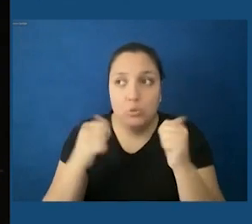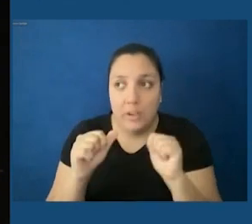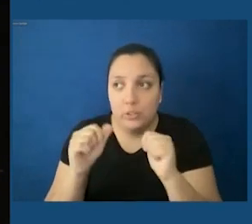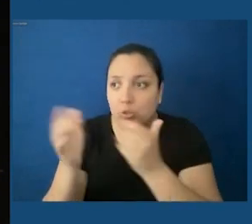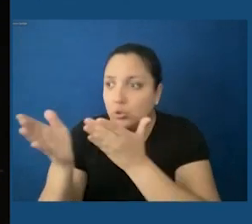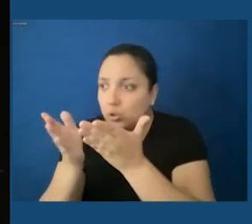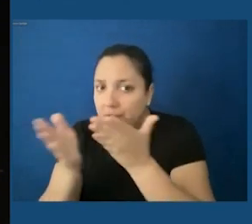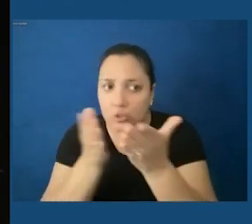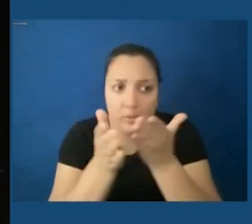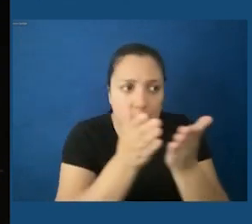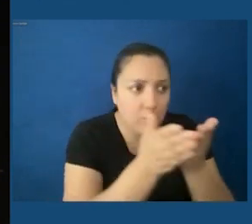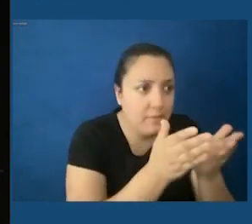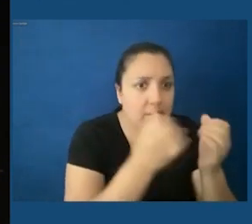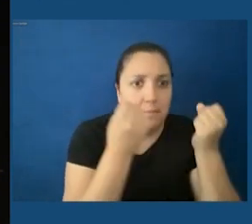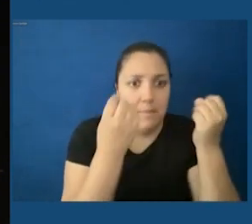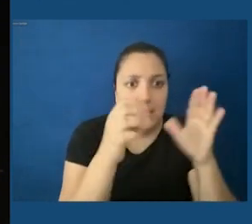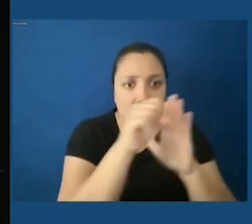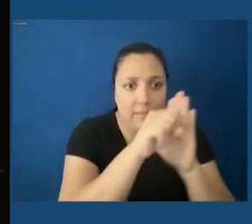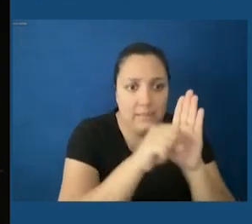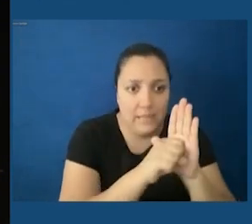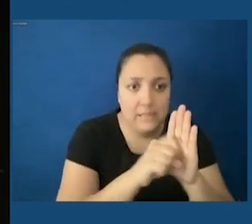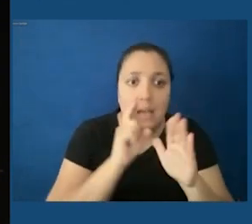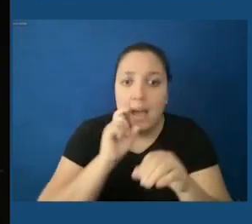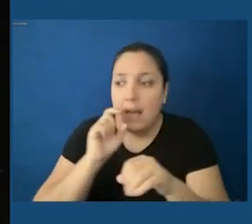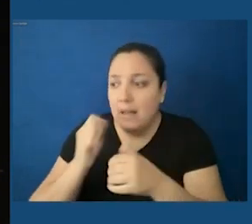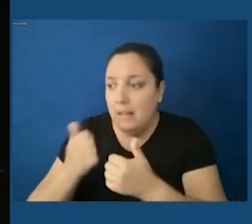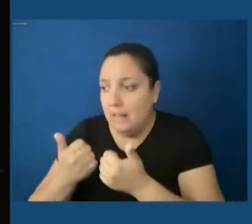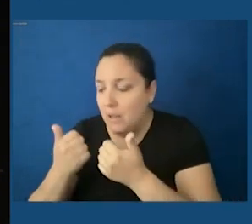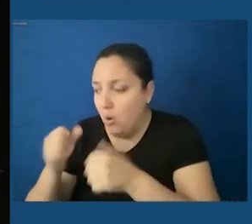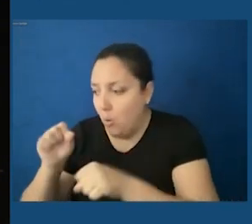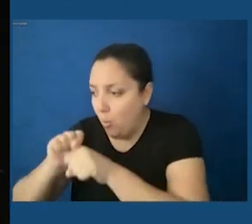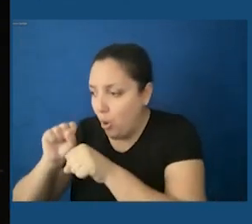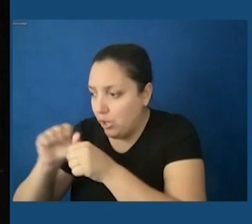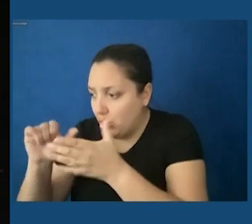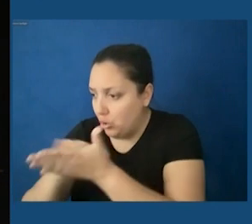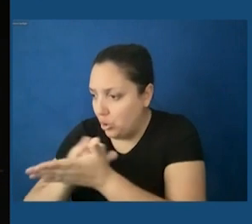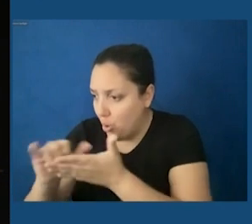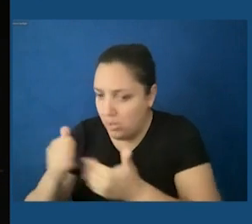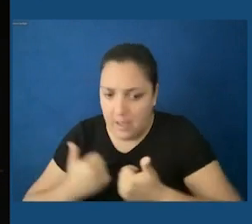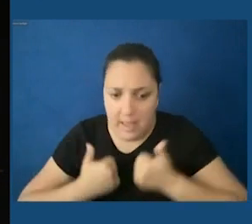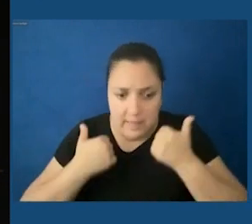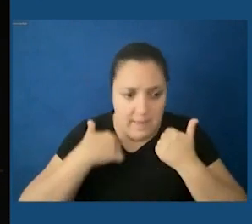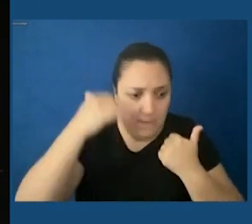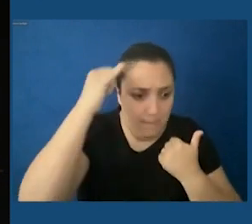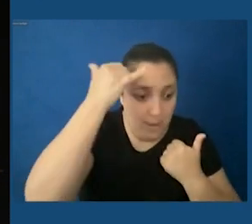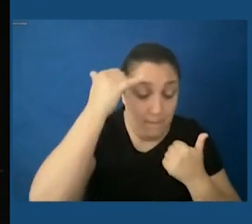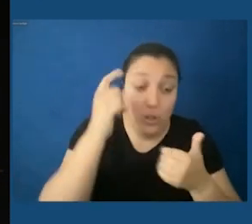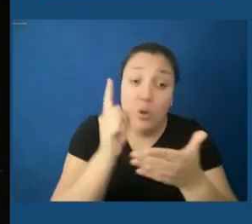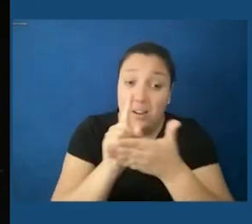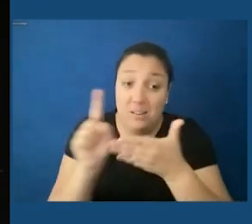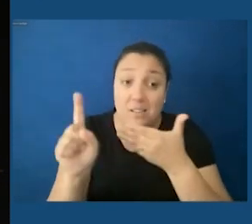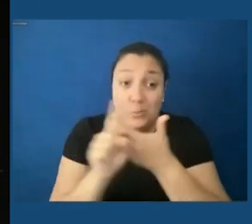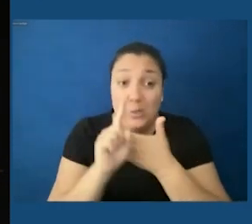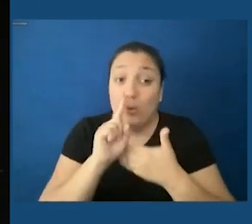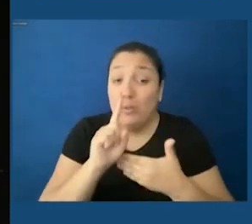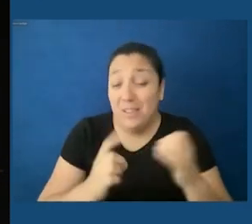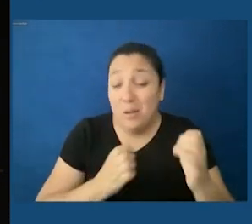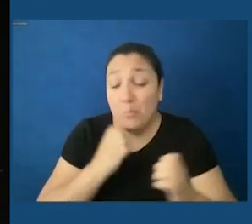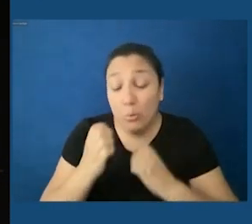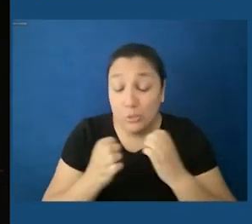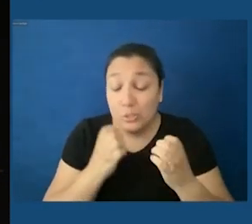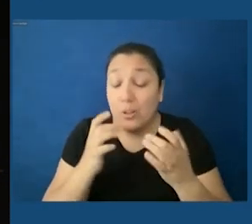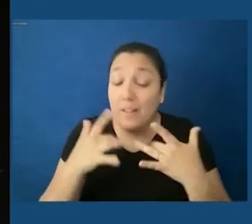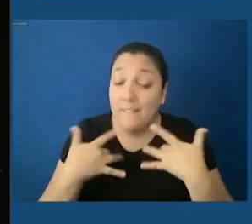York. I live in Buffalo. Obviously next weekend is going to be a very emotional event, but, a week and a half